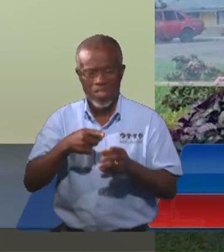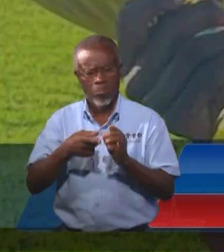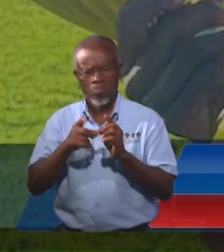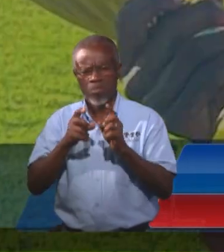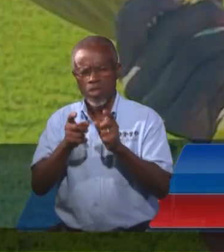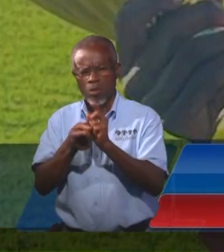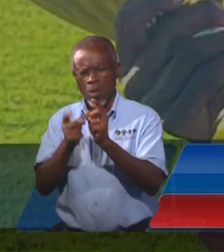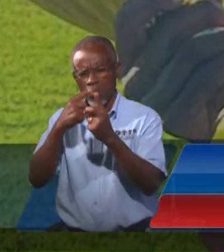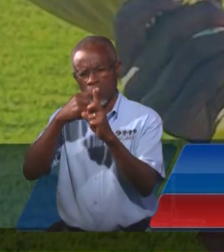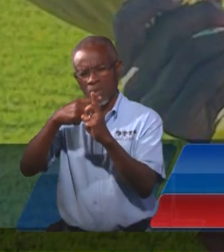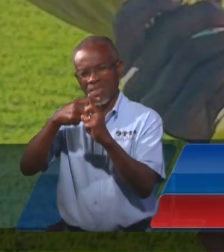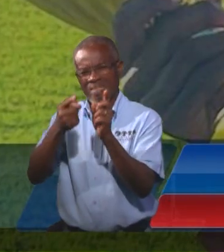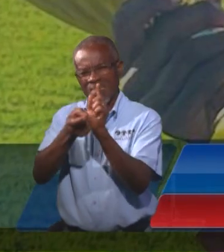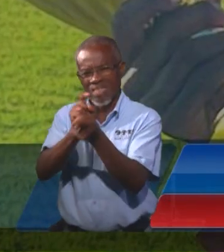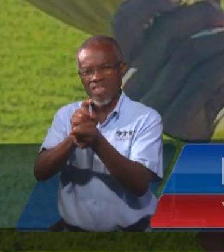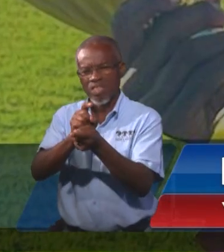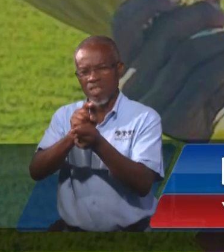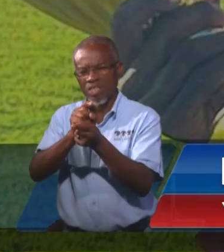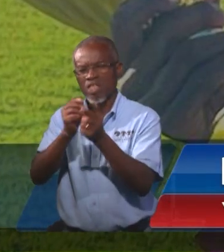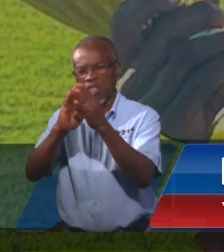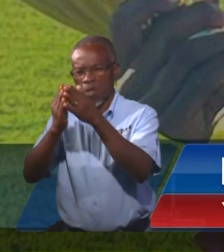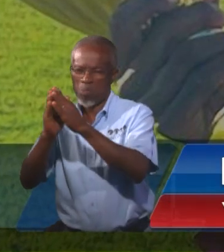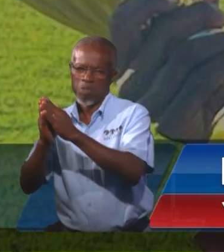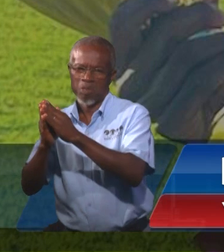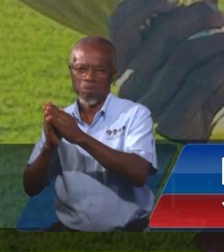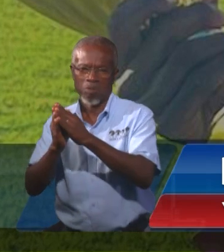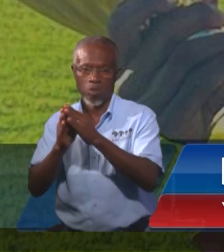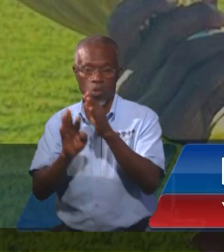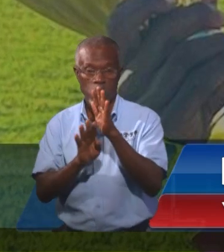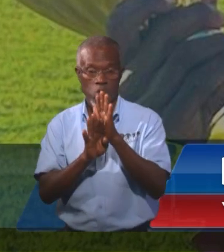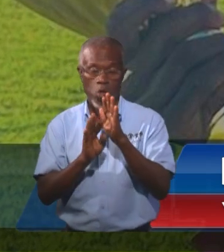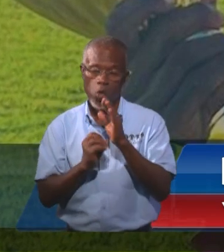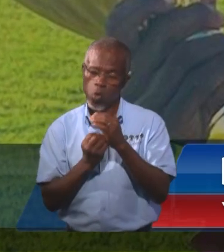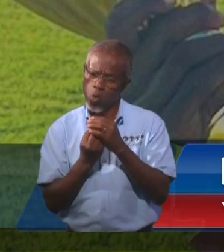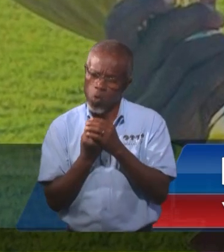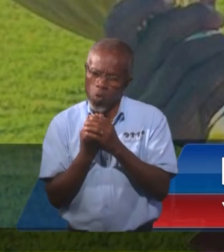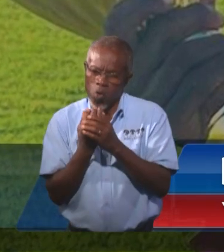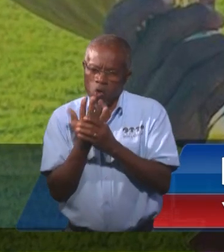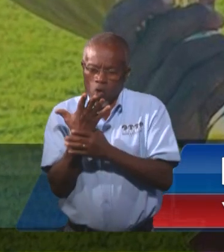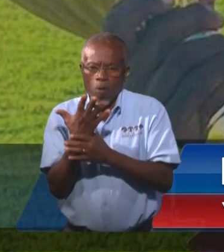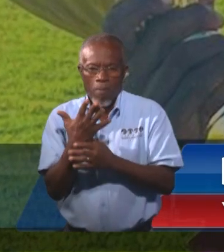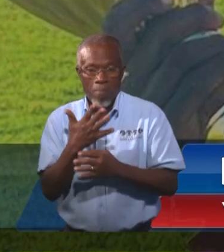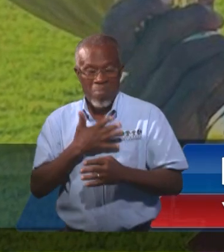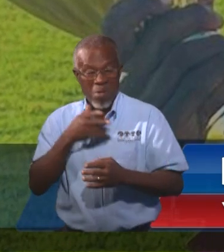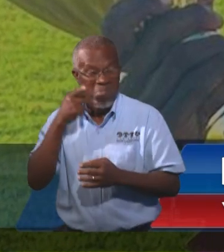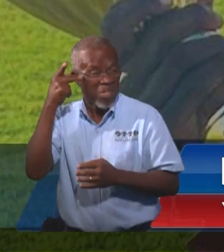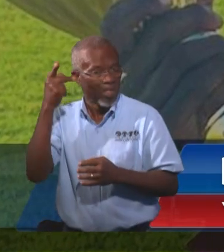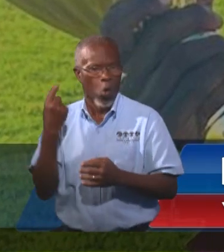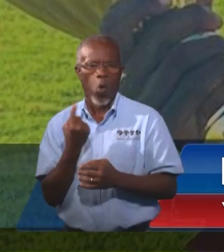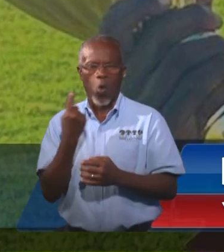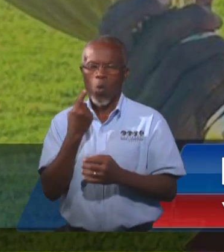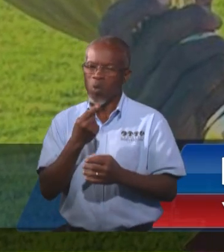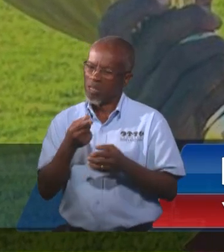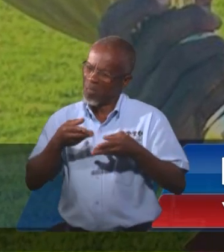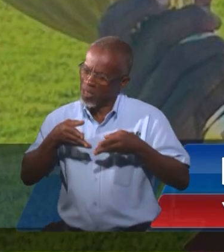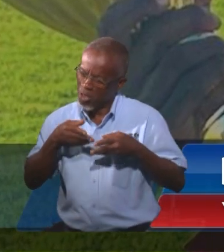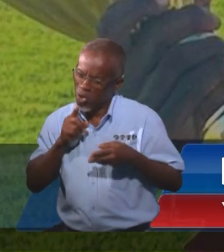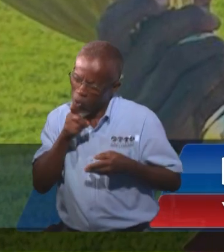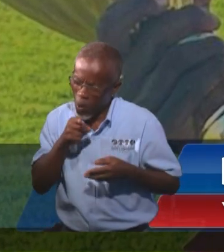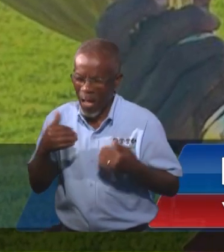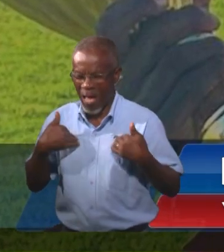community. Growing up, it was always positive for me because my parents always made sure that I had everything that what I